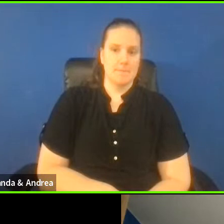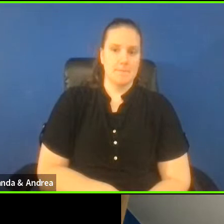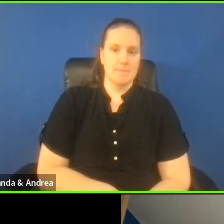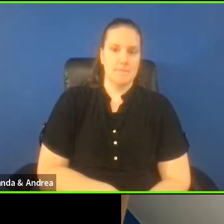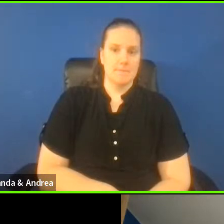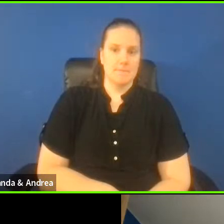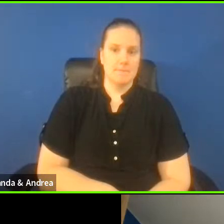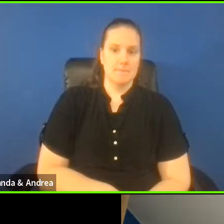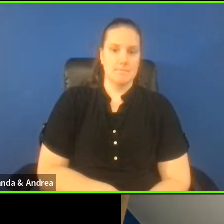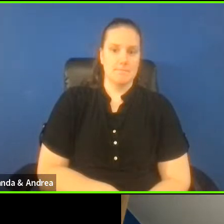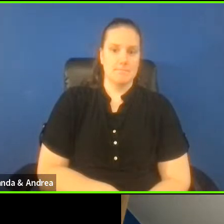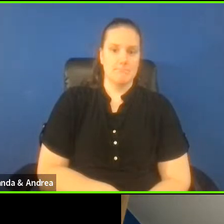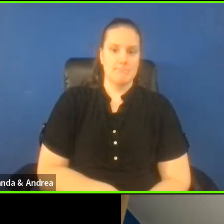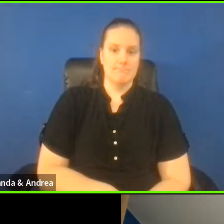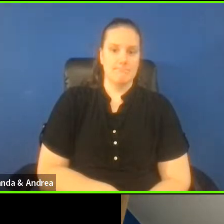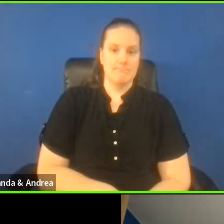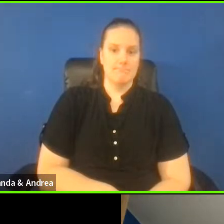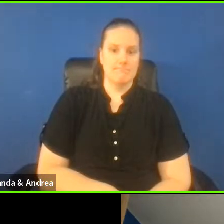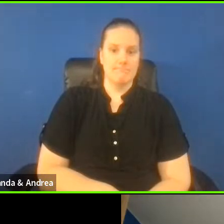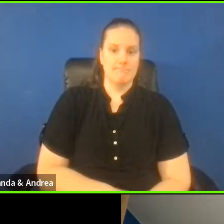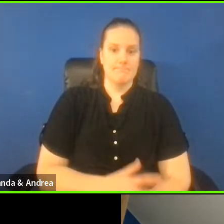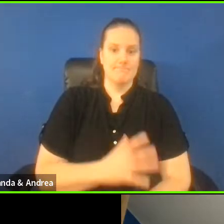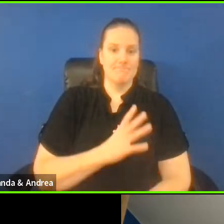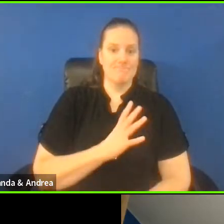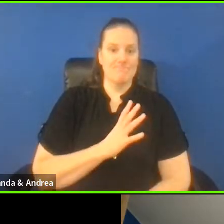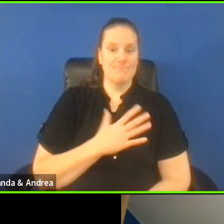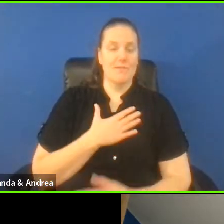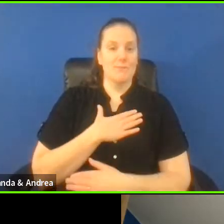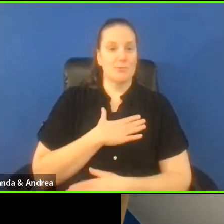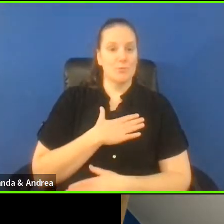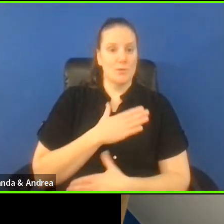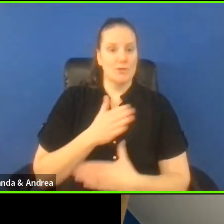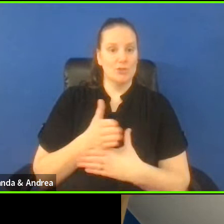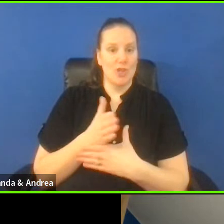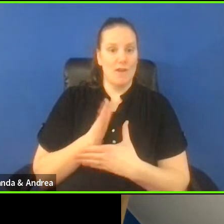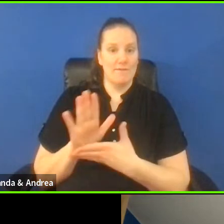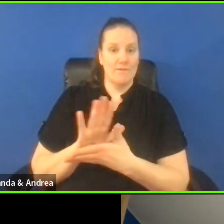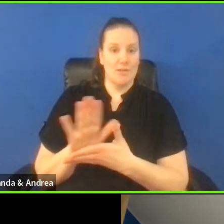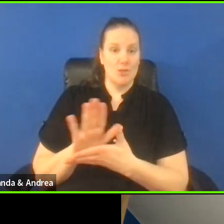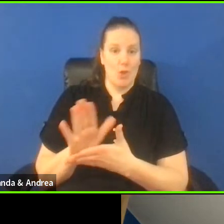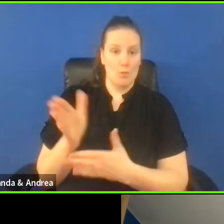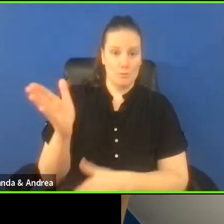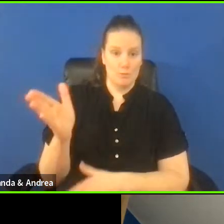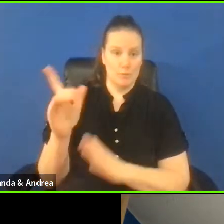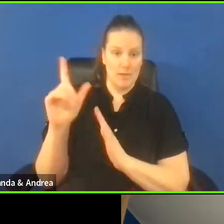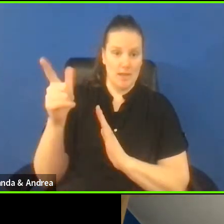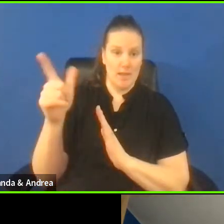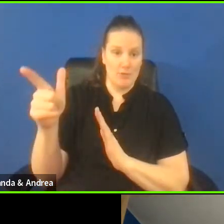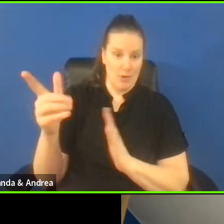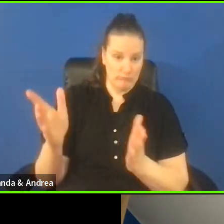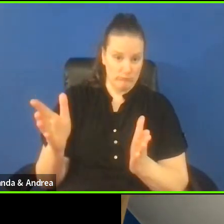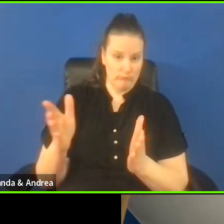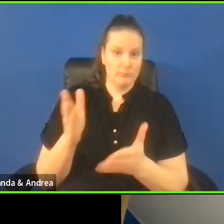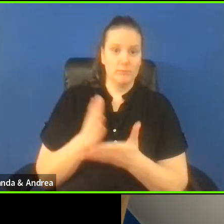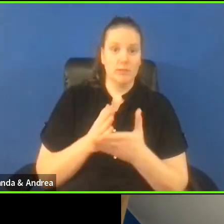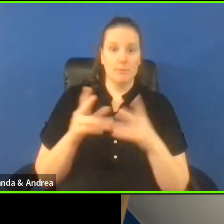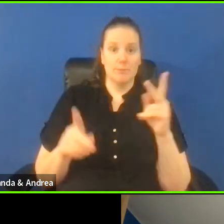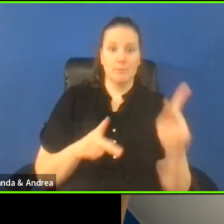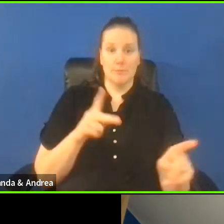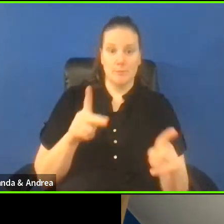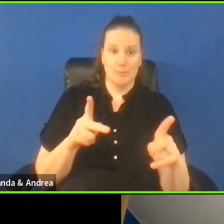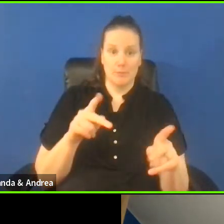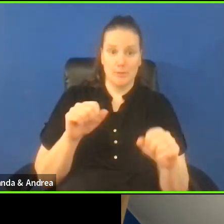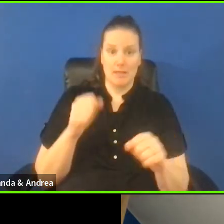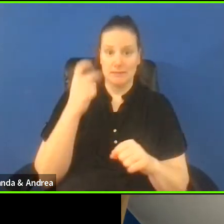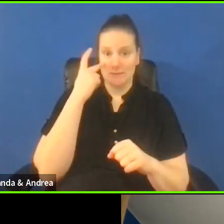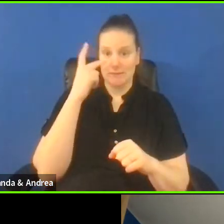Okay, and so I think I'm gonna enjoy being able to share this video later on so that some of those people that'll be able to see